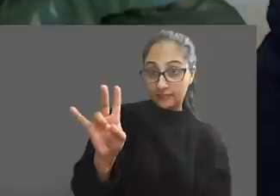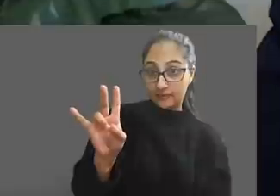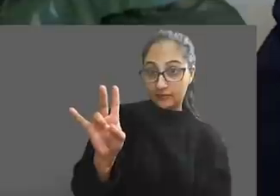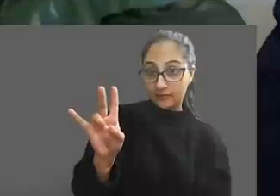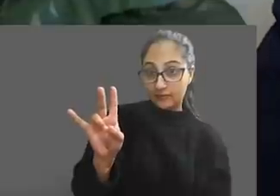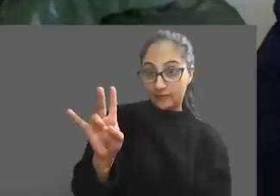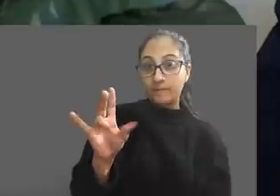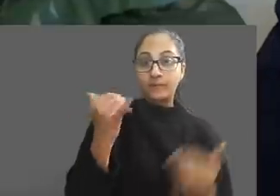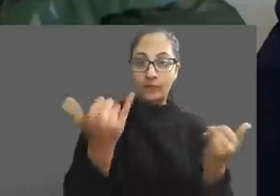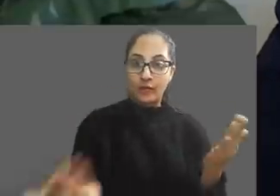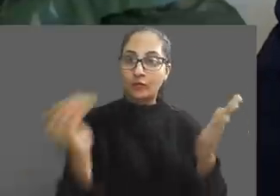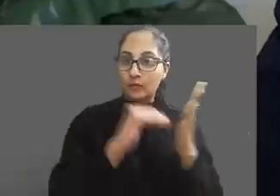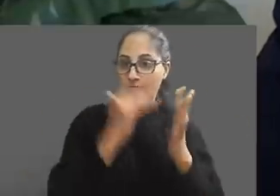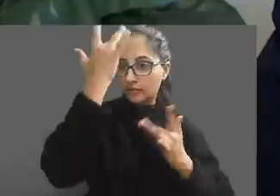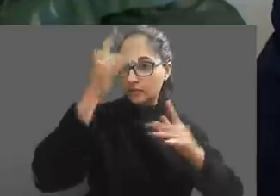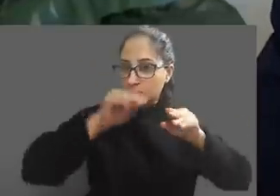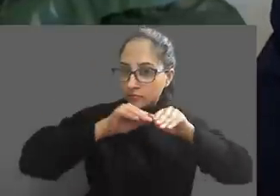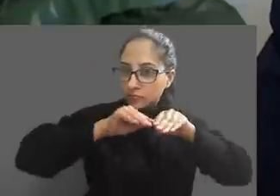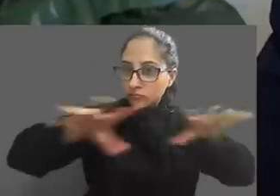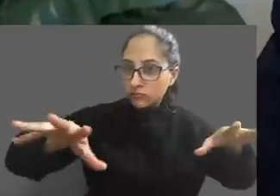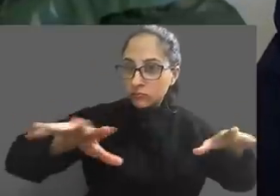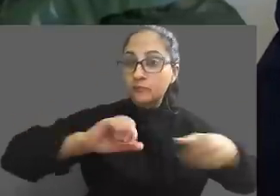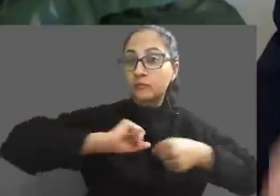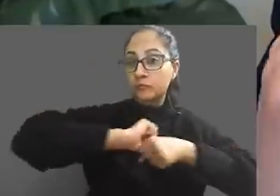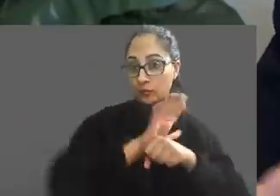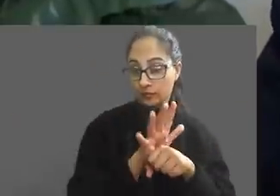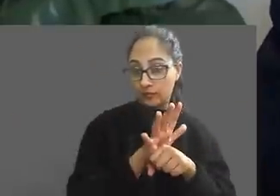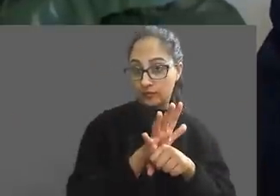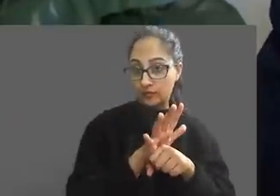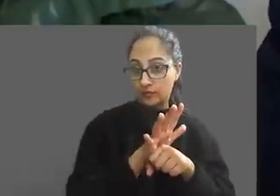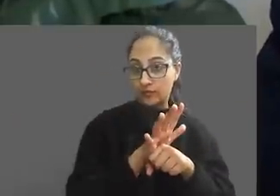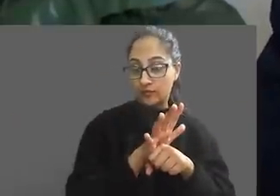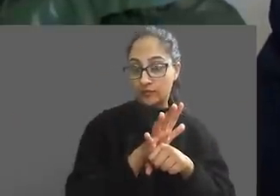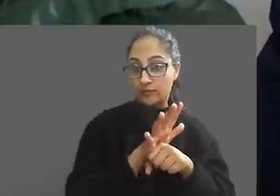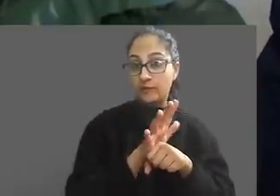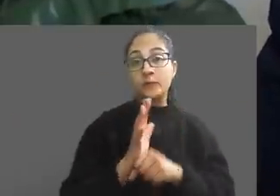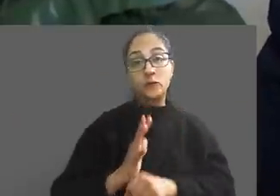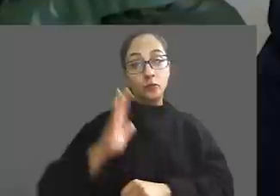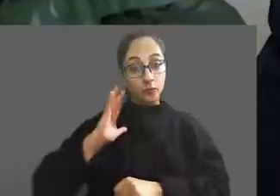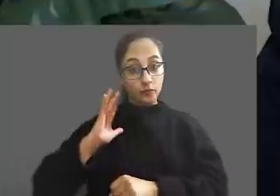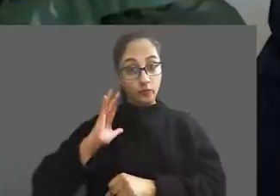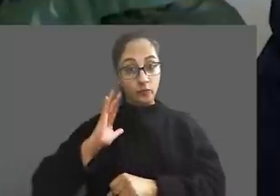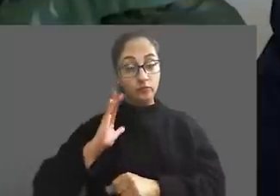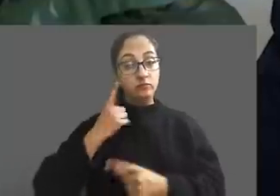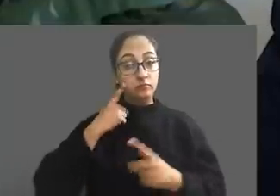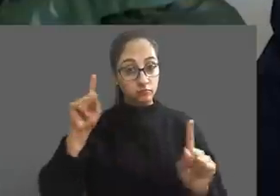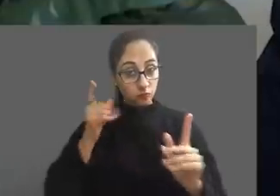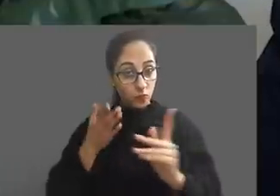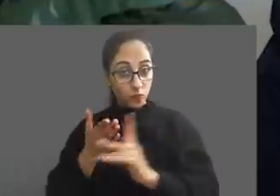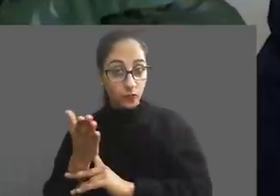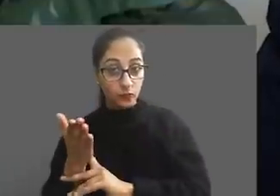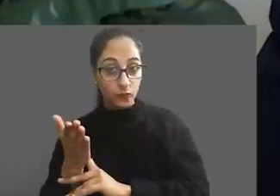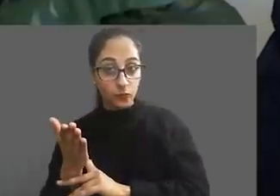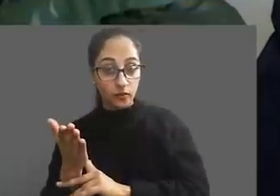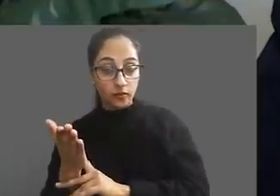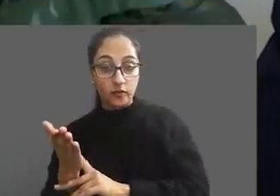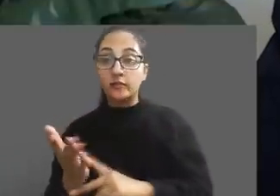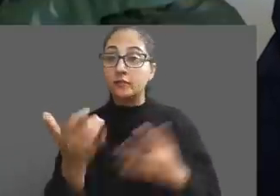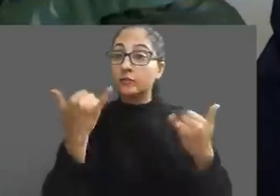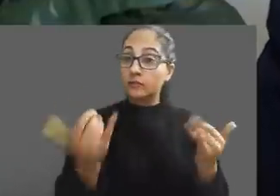and reached out to support our friends and neighbors, we will surmount COVID-19.